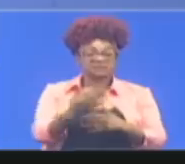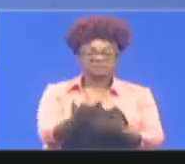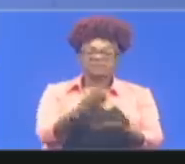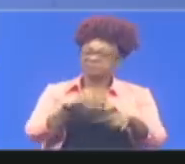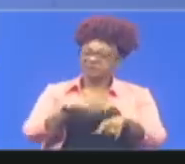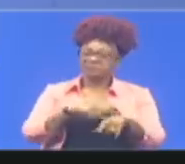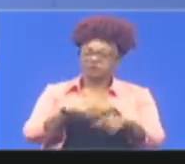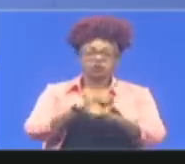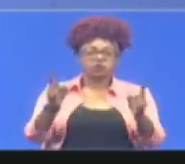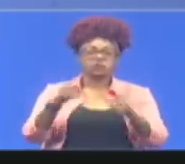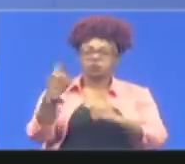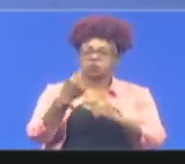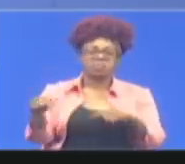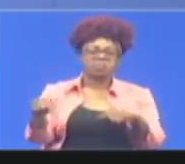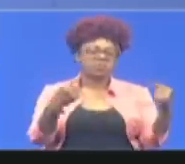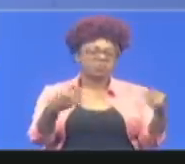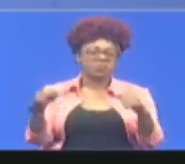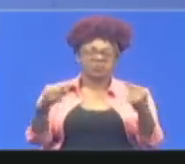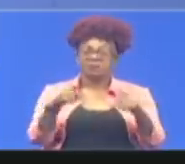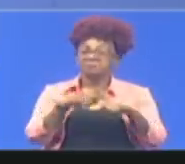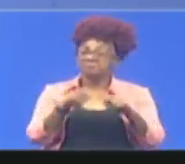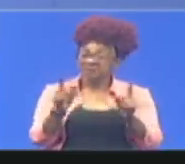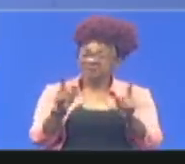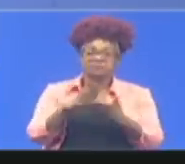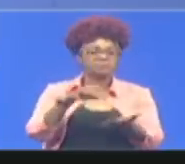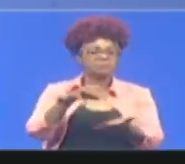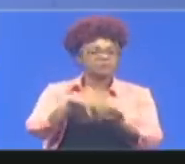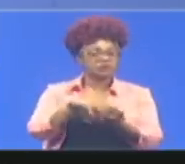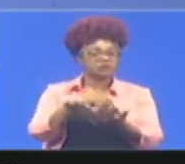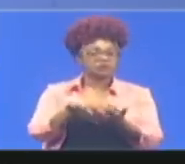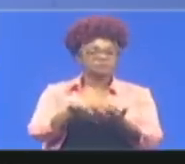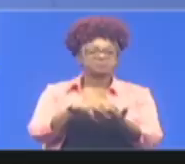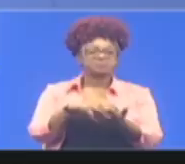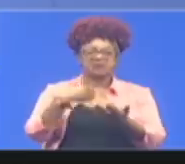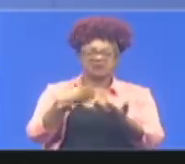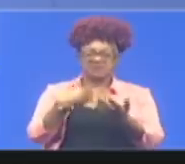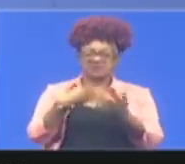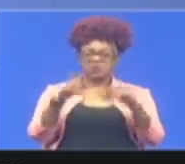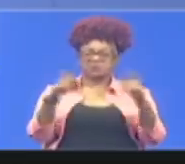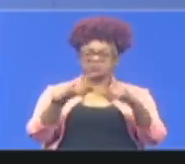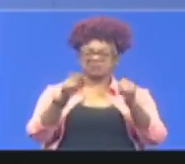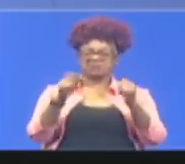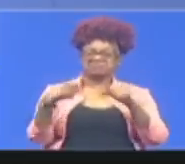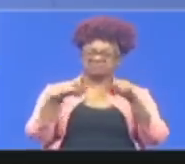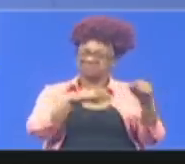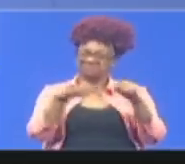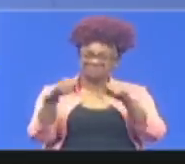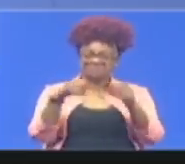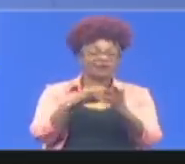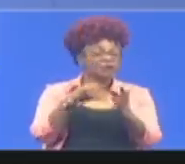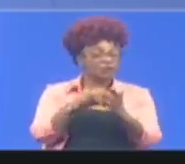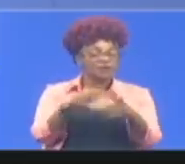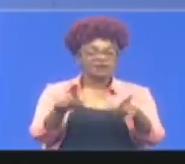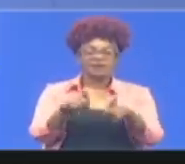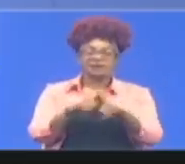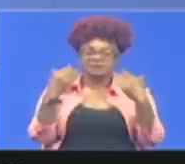hurling insults but chairs, and in some cases exchanging not only words but blows. Sadly, as evident at a